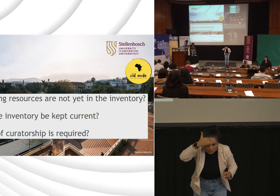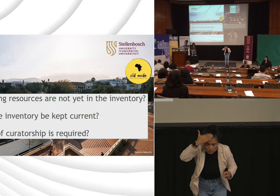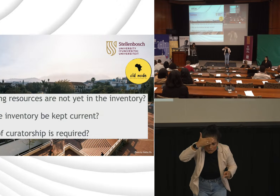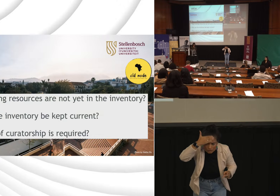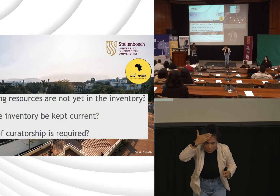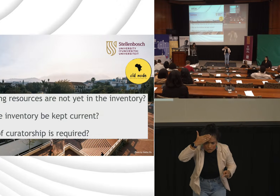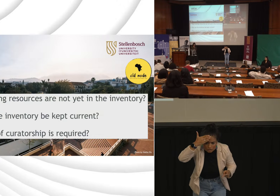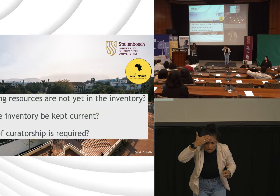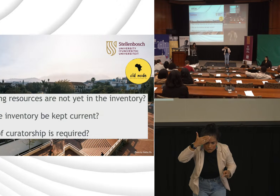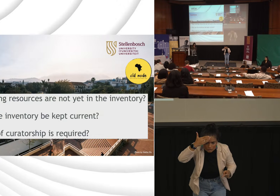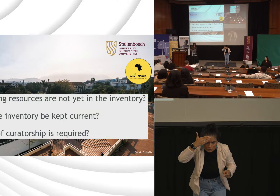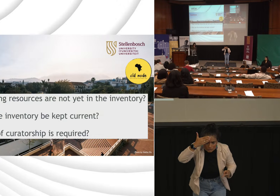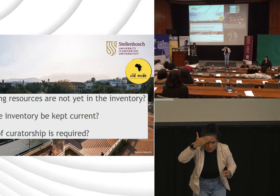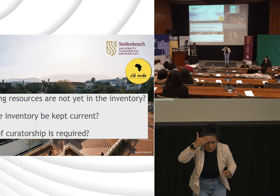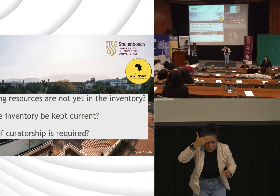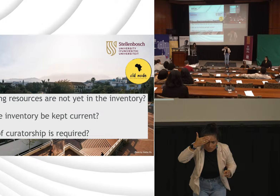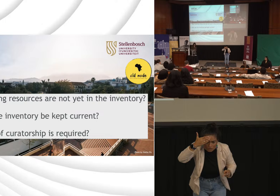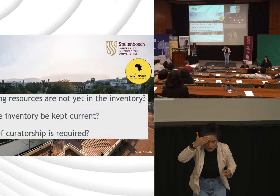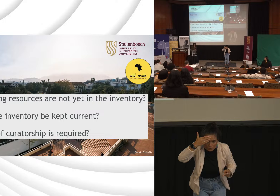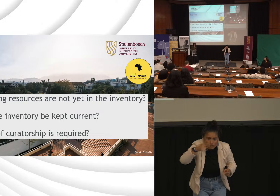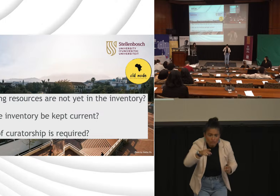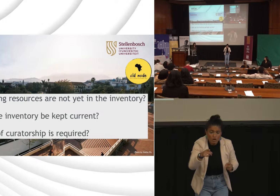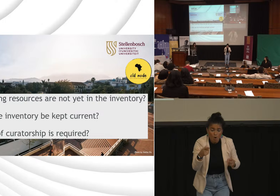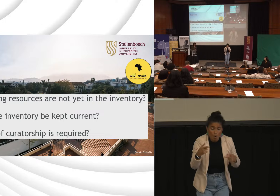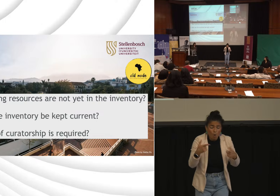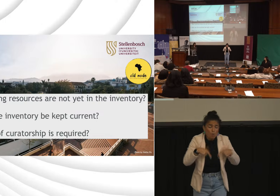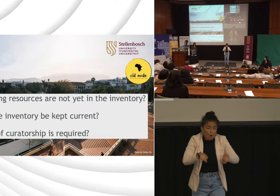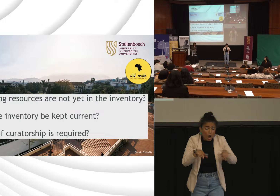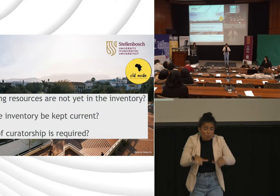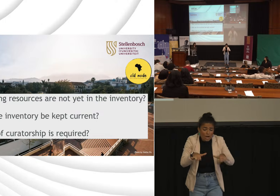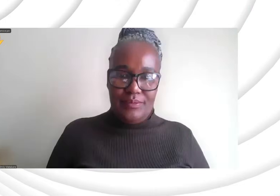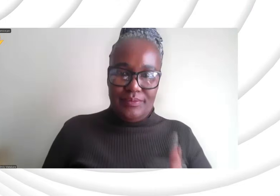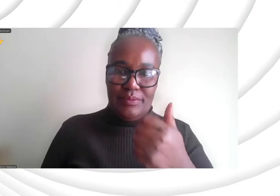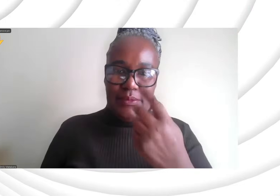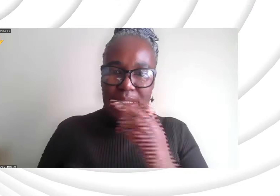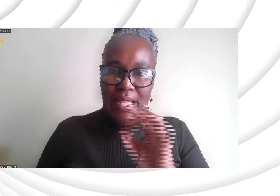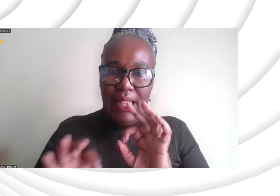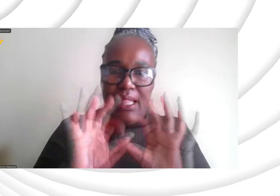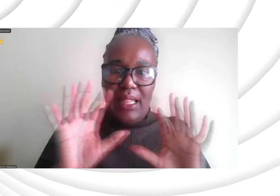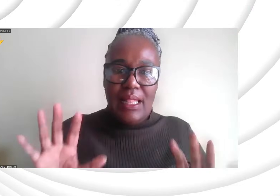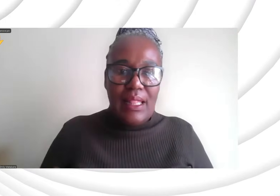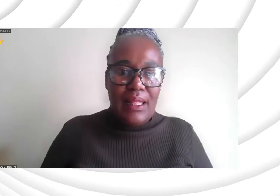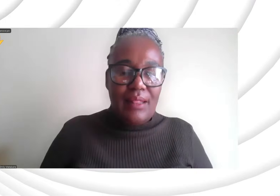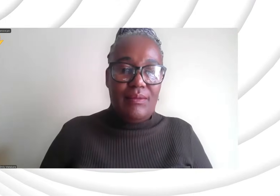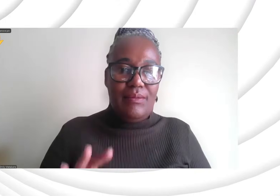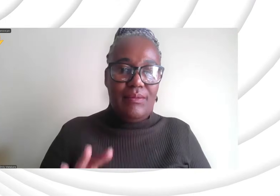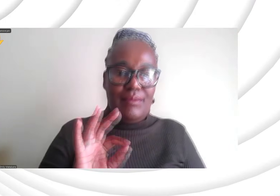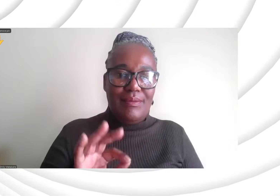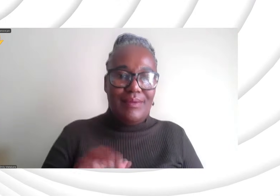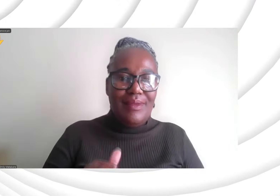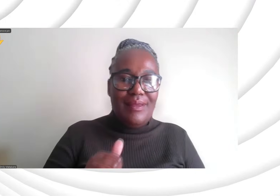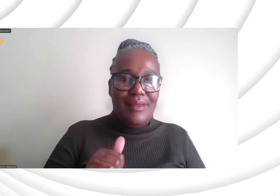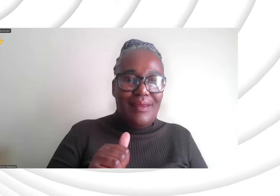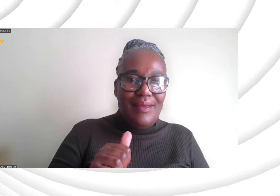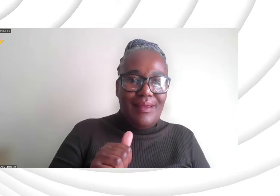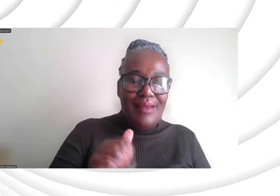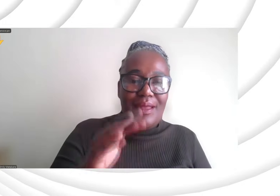has raised her question. Emily, we're just waiting to also show your video. There we go.